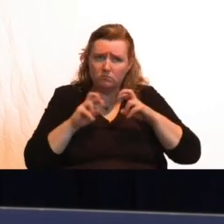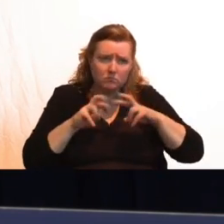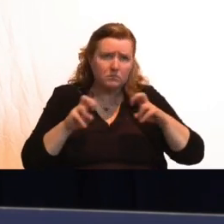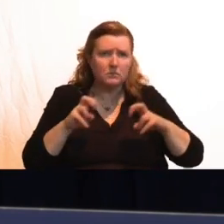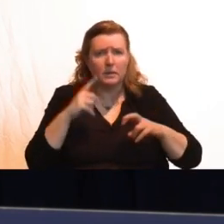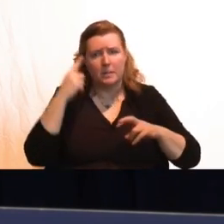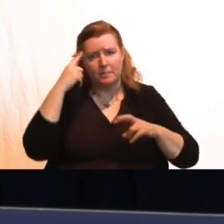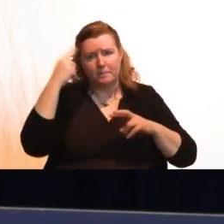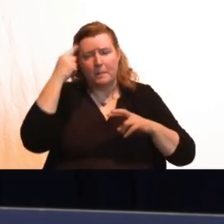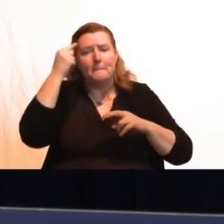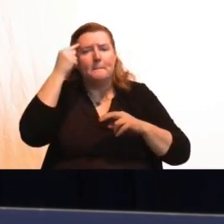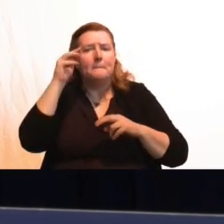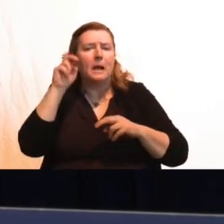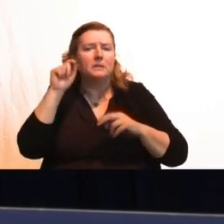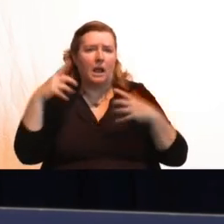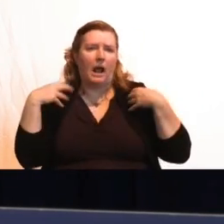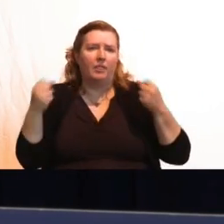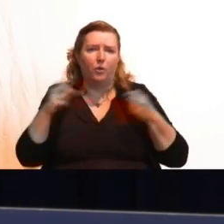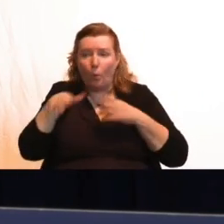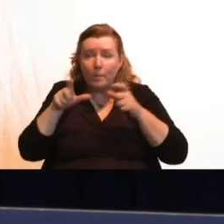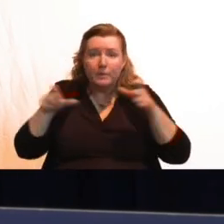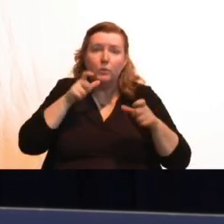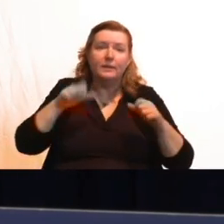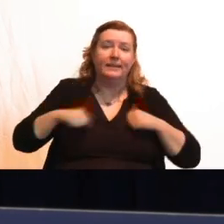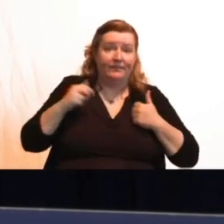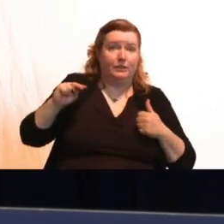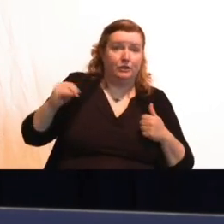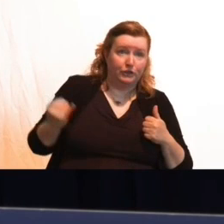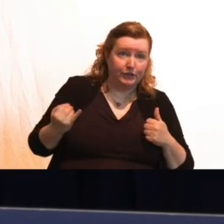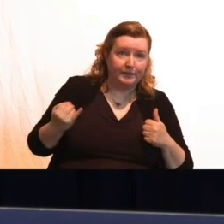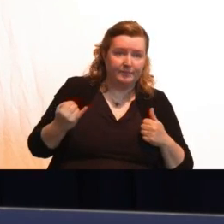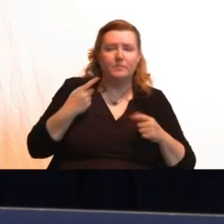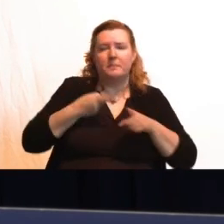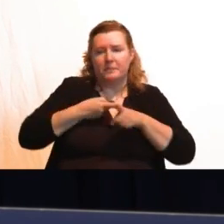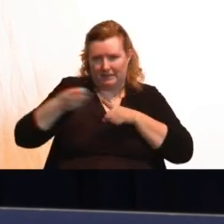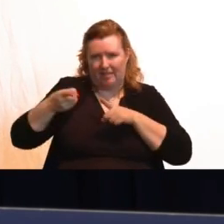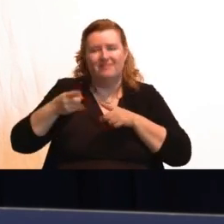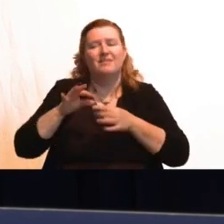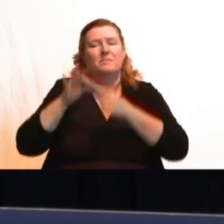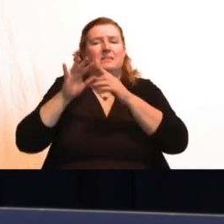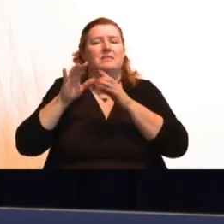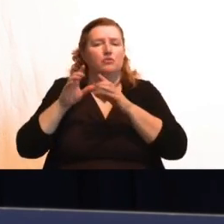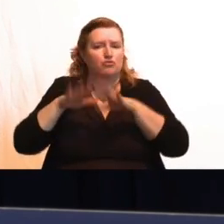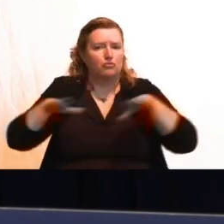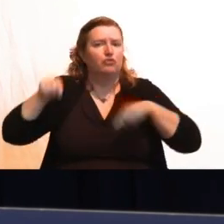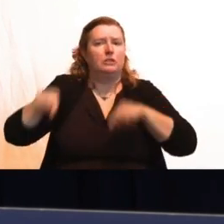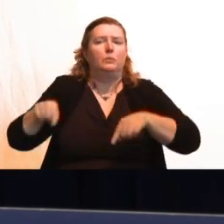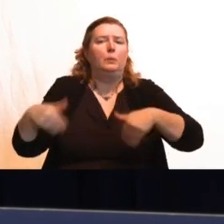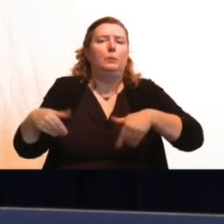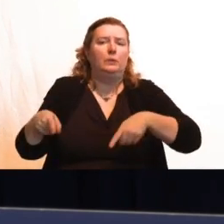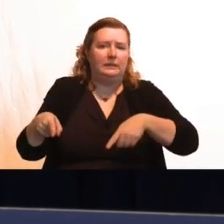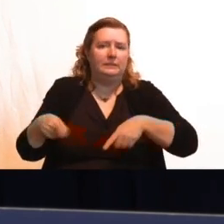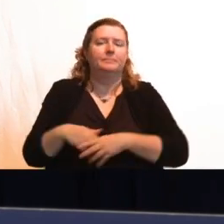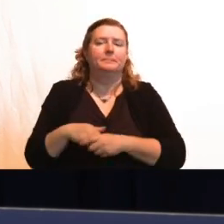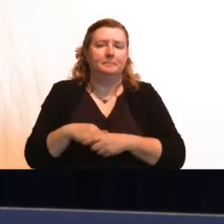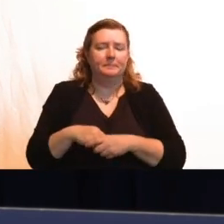and science-based information and respond rapidly to transmission hotspots.